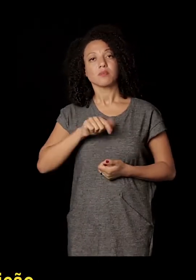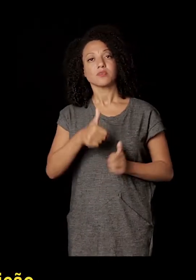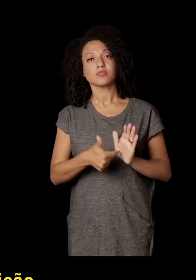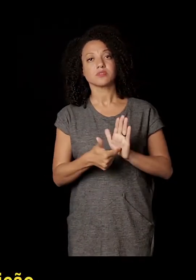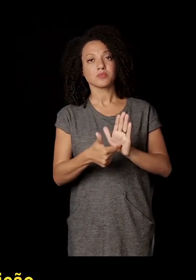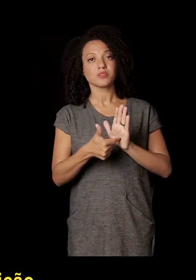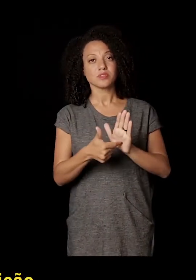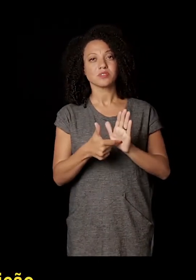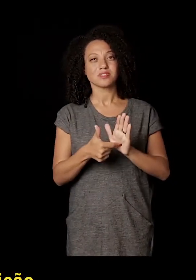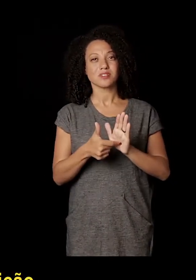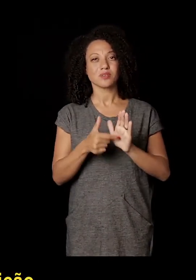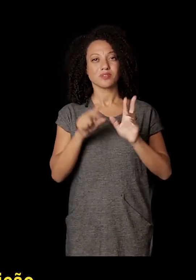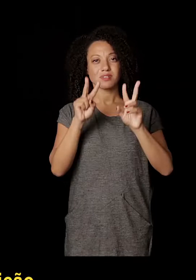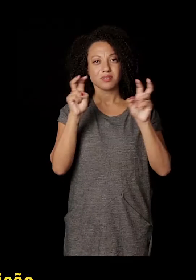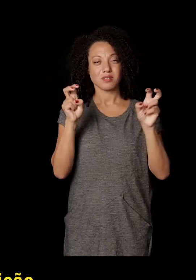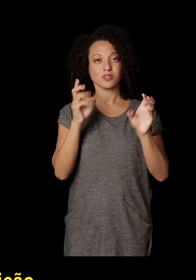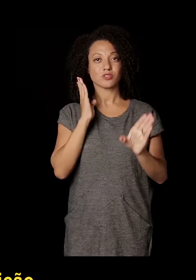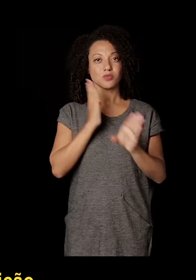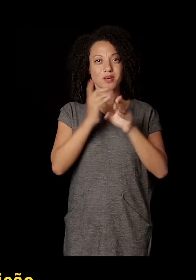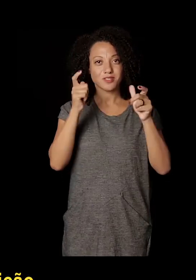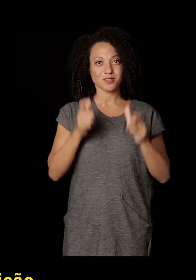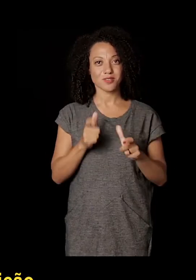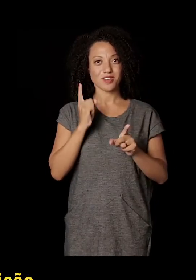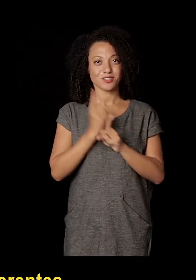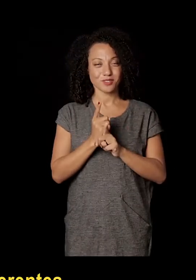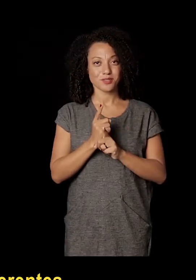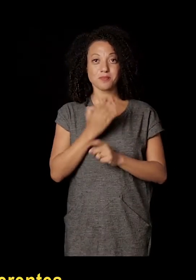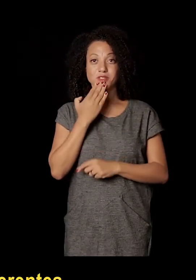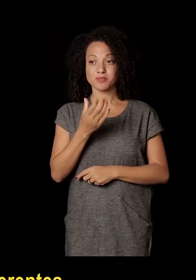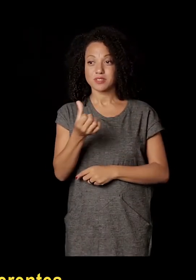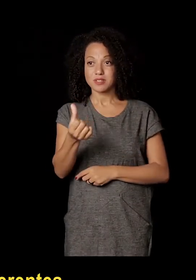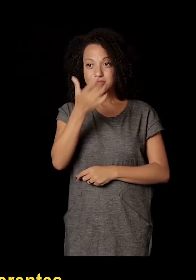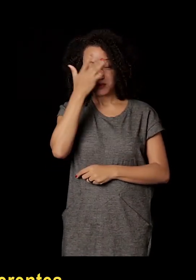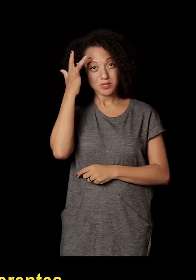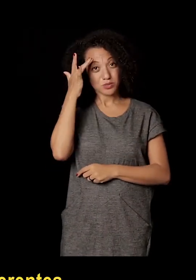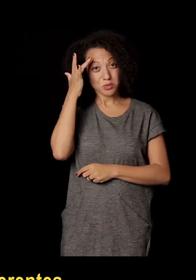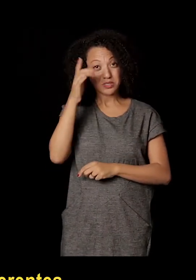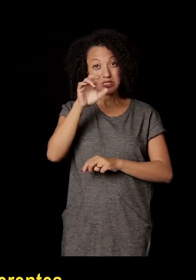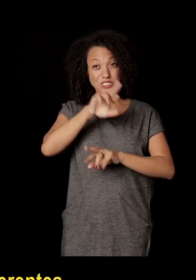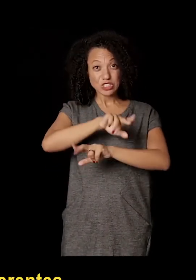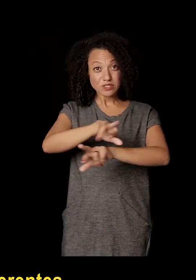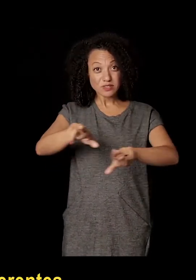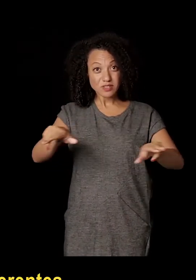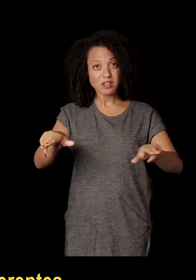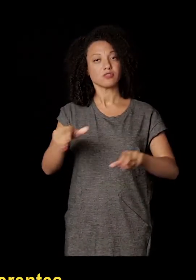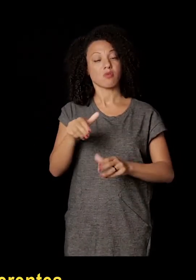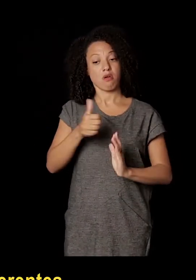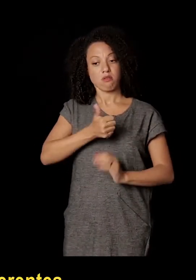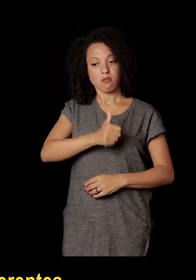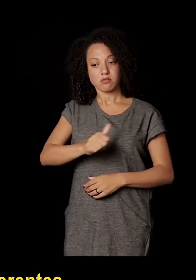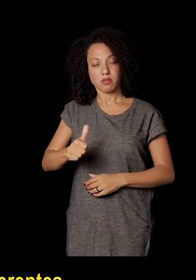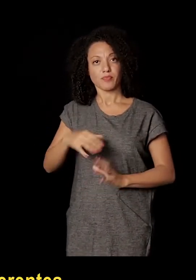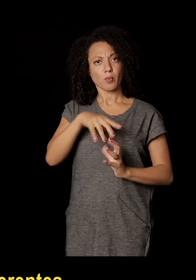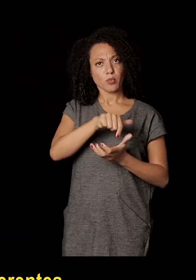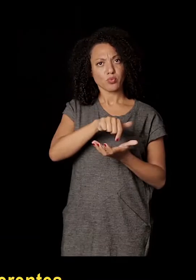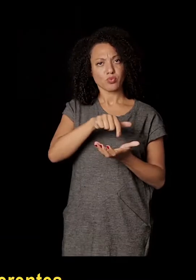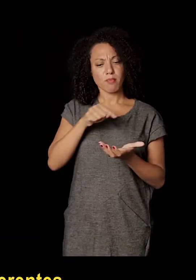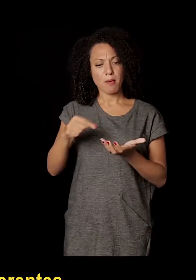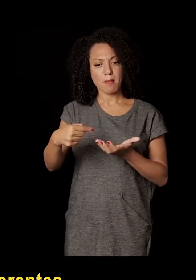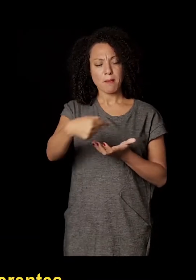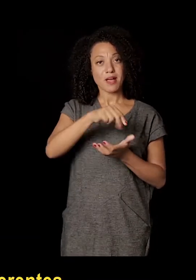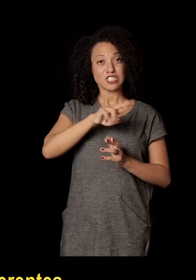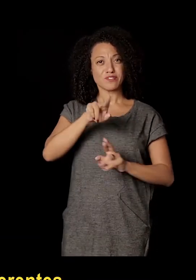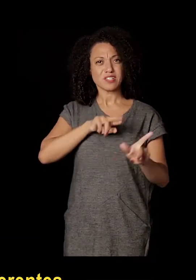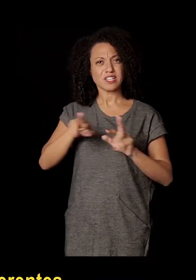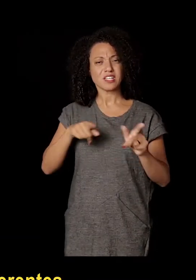exhibition of the discoveries of the Meeting Place. We ask 6 very different reviewers from